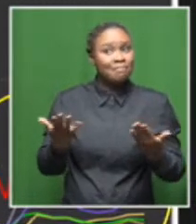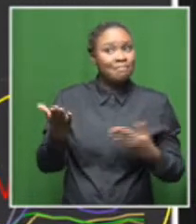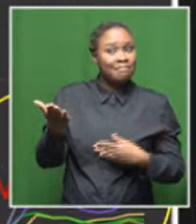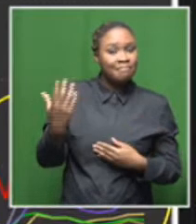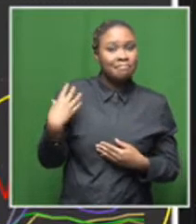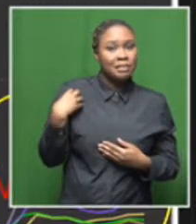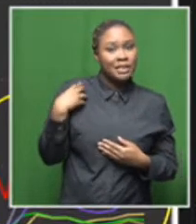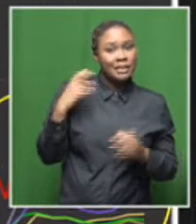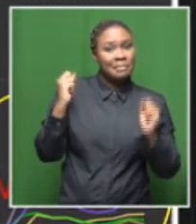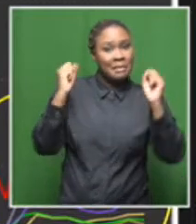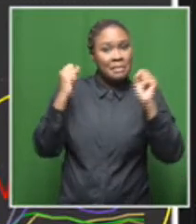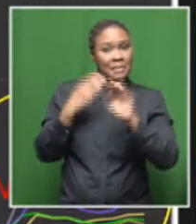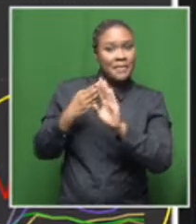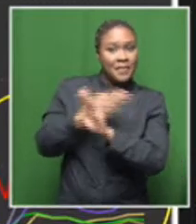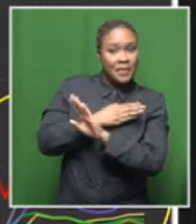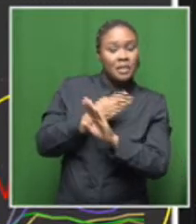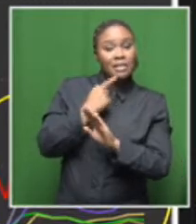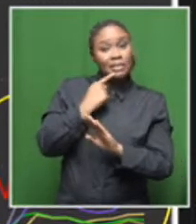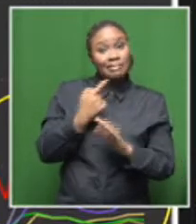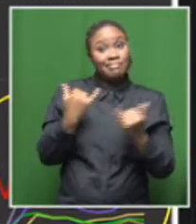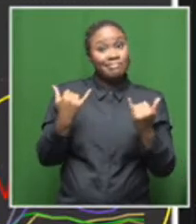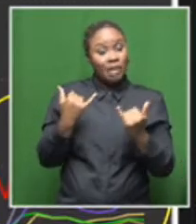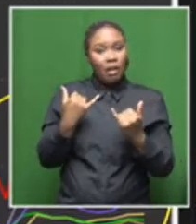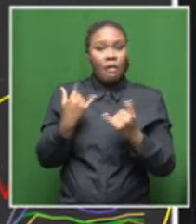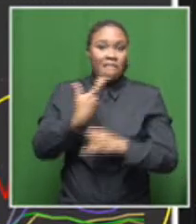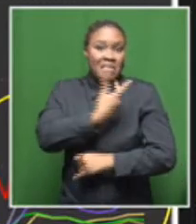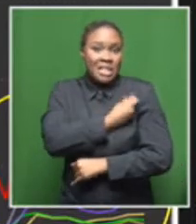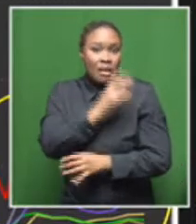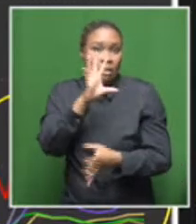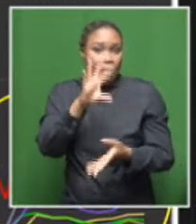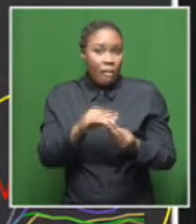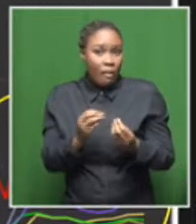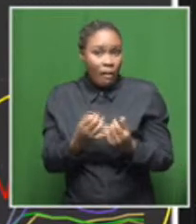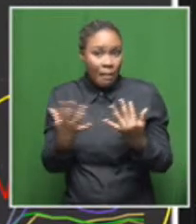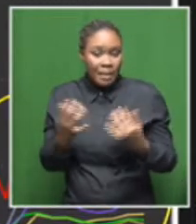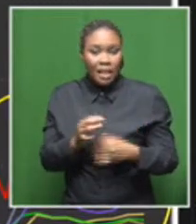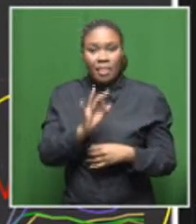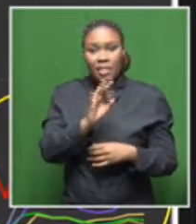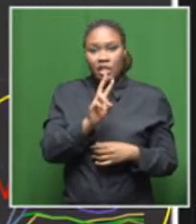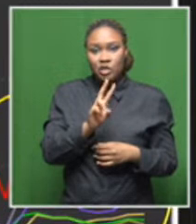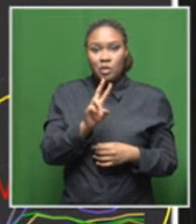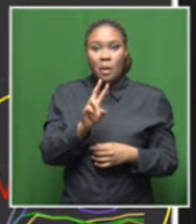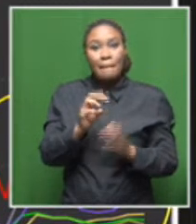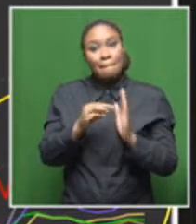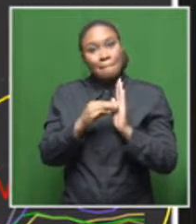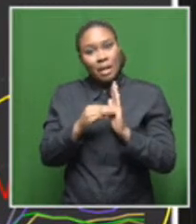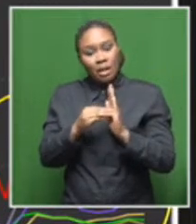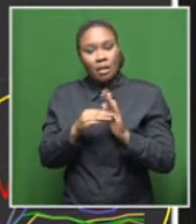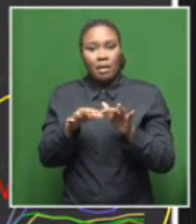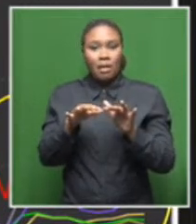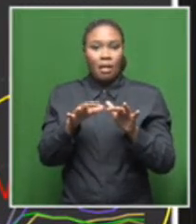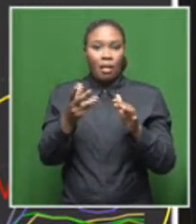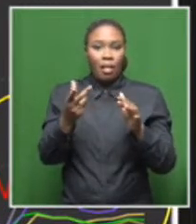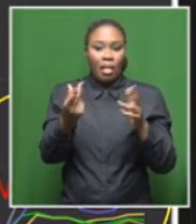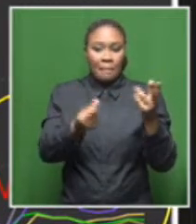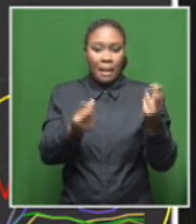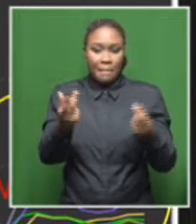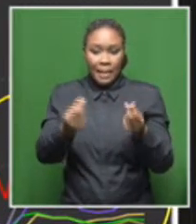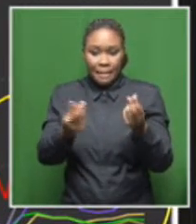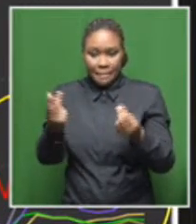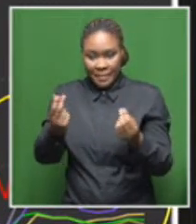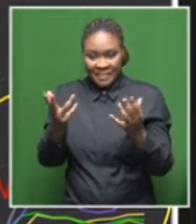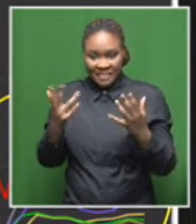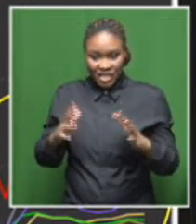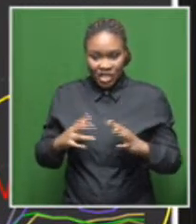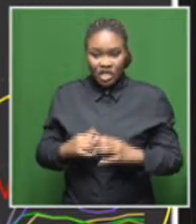to the total number of vaccinations approaching 32 million doses. It's quite interesting to note, although